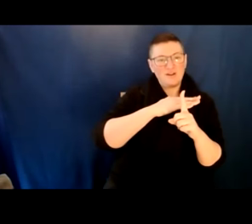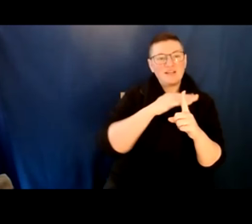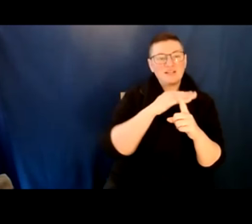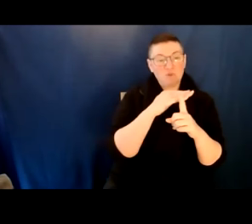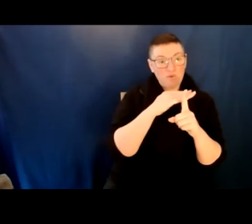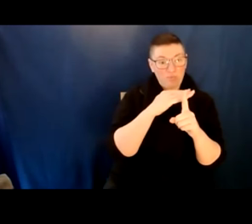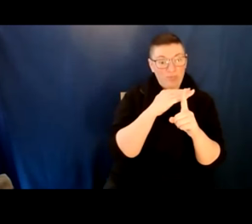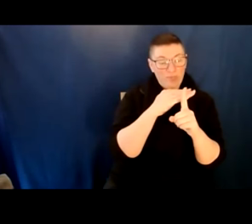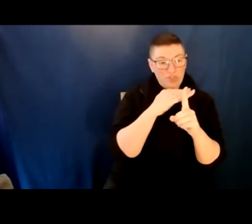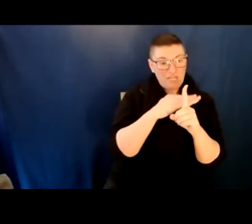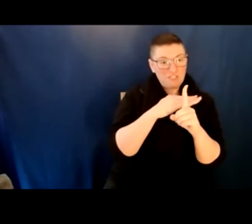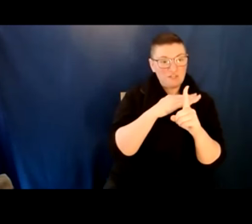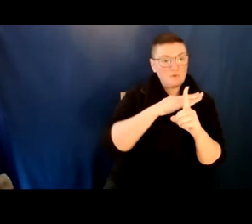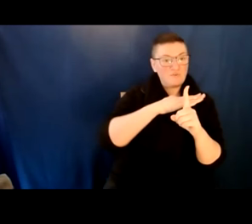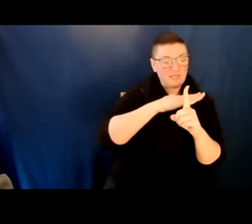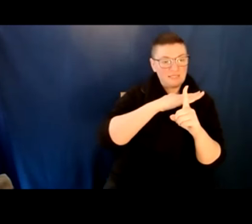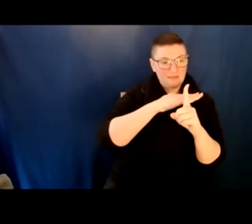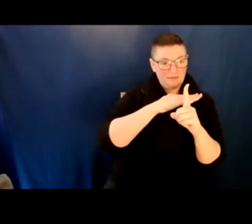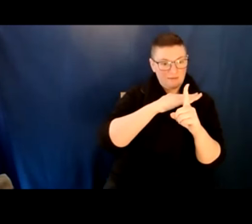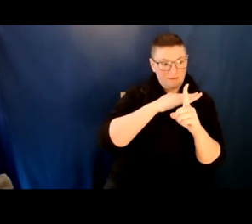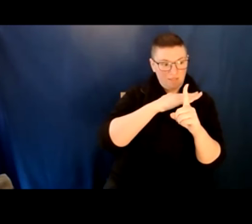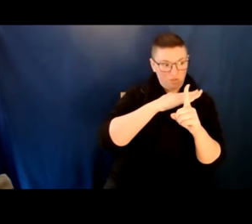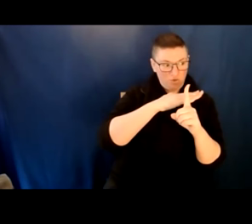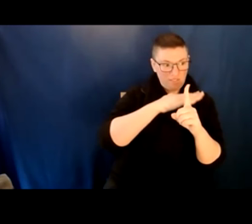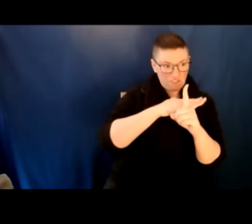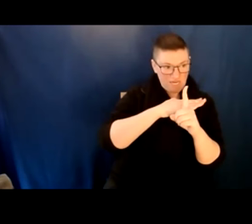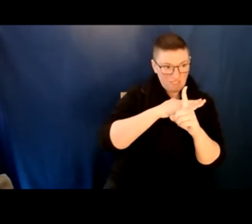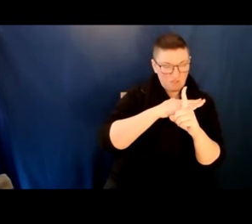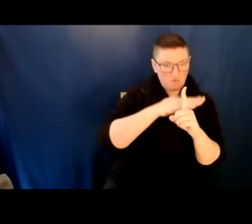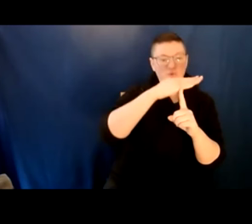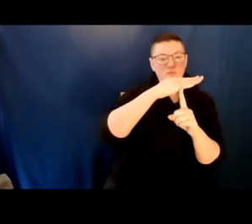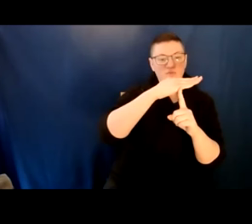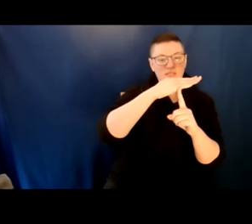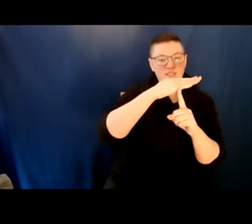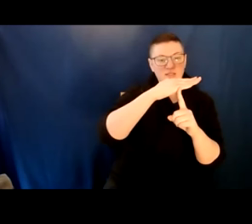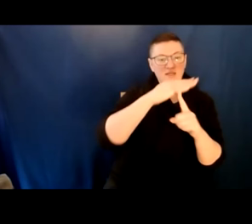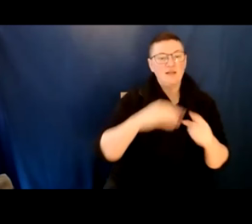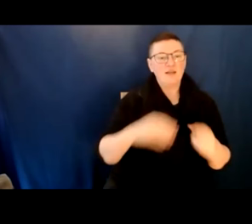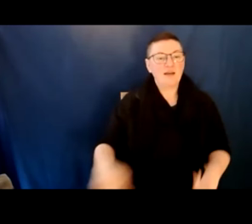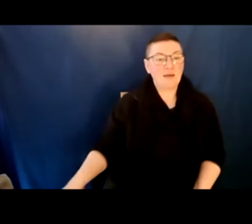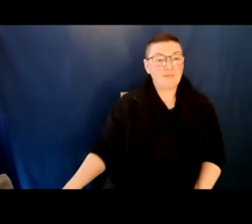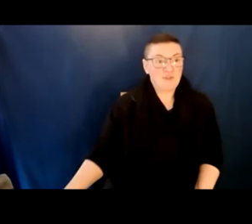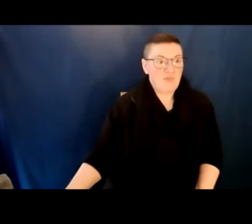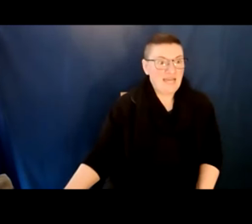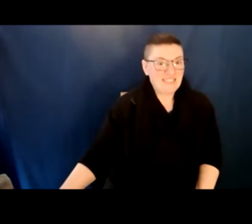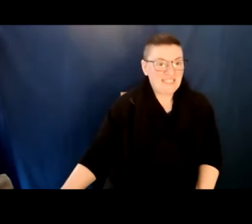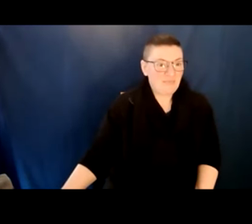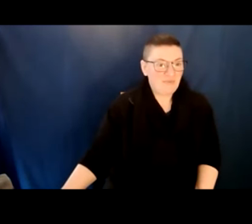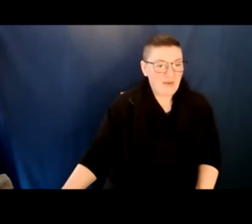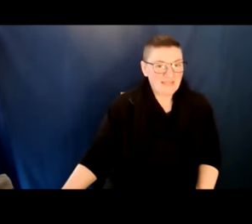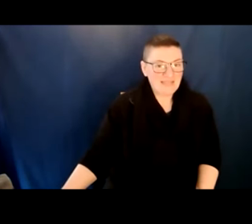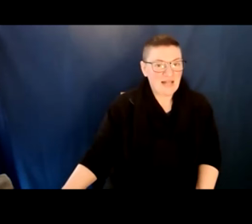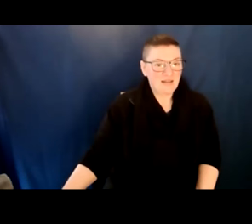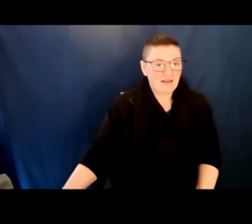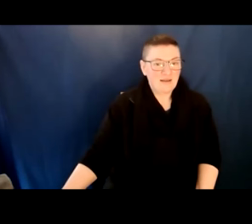before. So changes are movements. You're showing the change through the movement. So that's an example